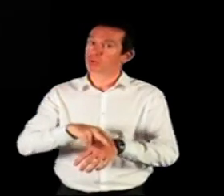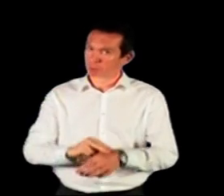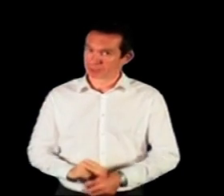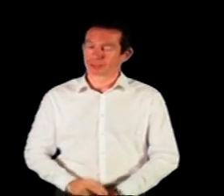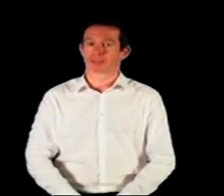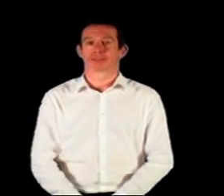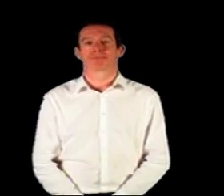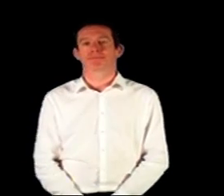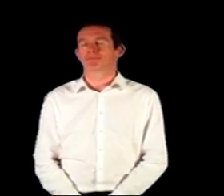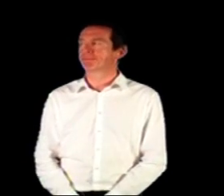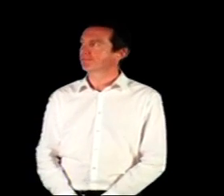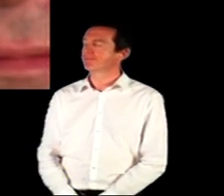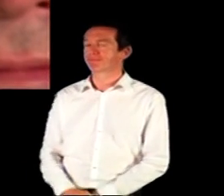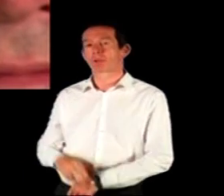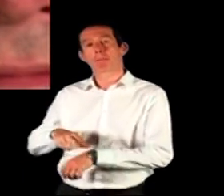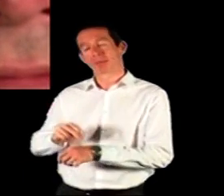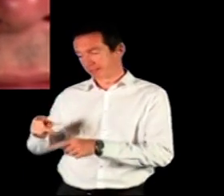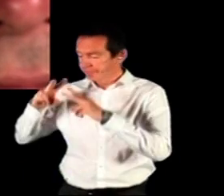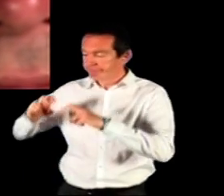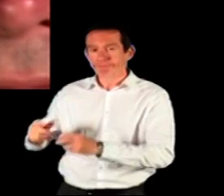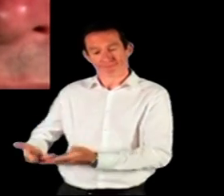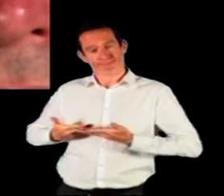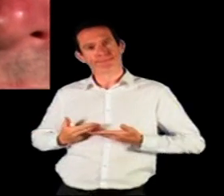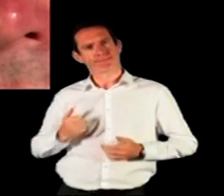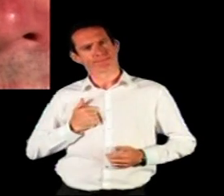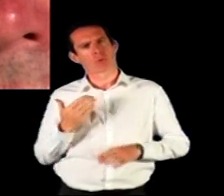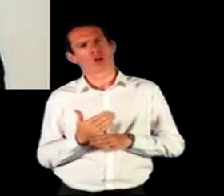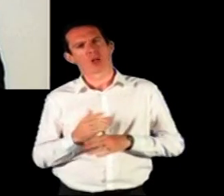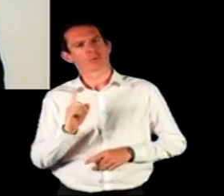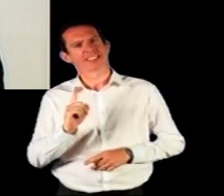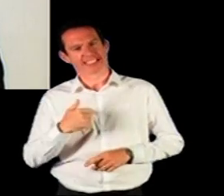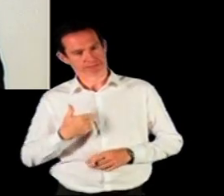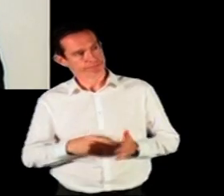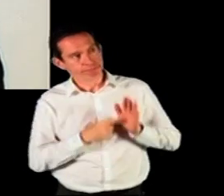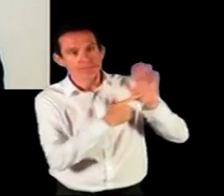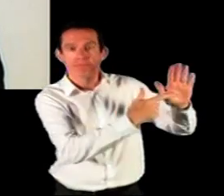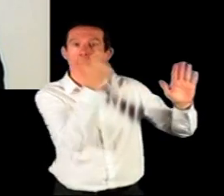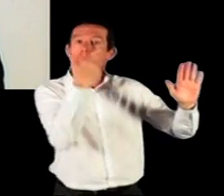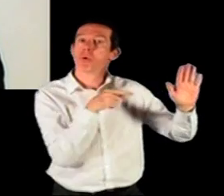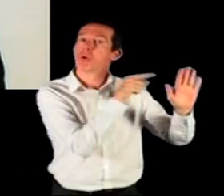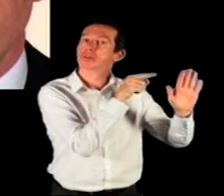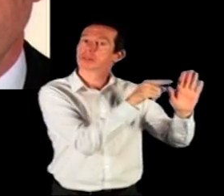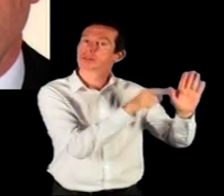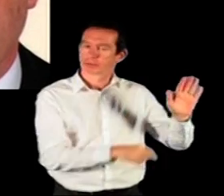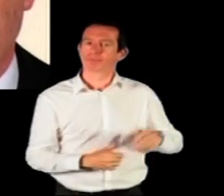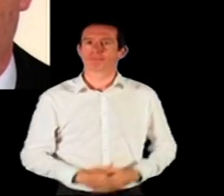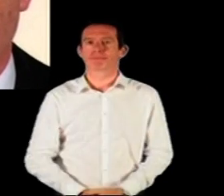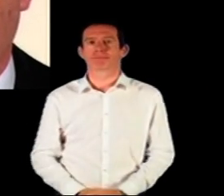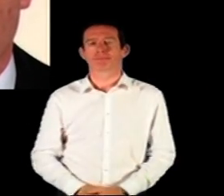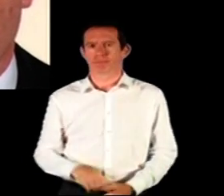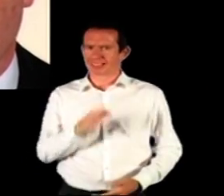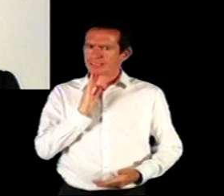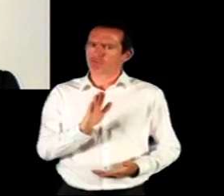Report it to the police. It's our job to bring criminal cases investigated by the police to court. We treat